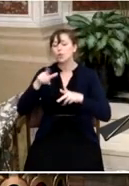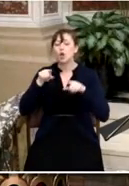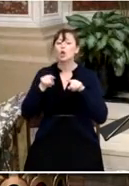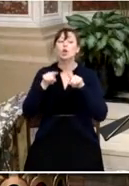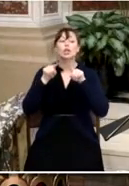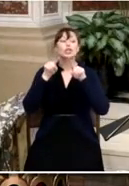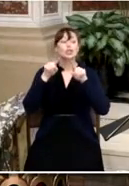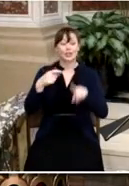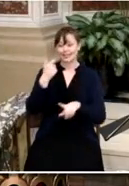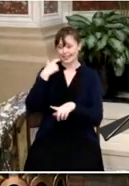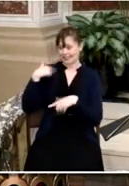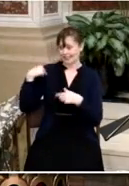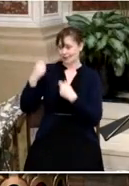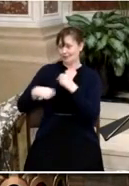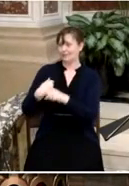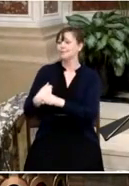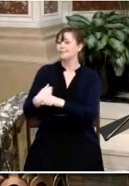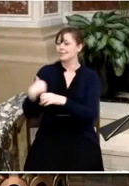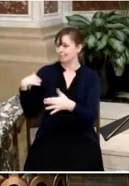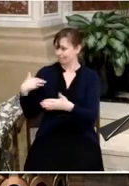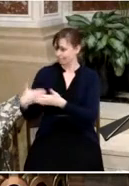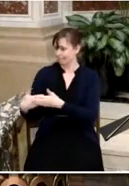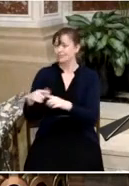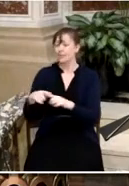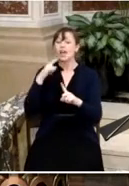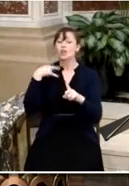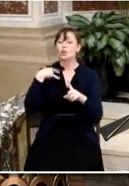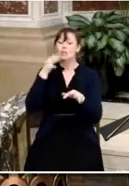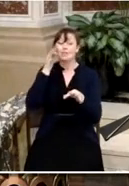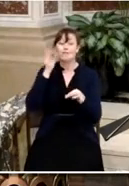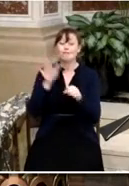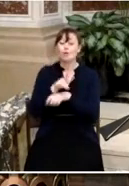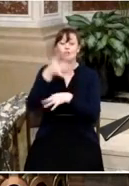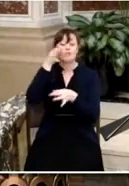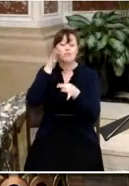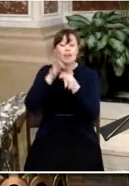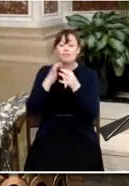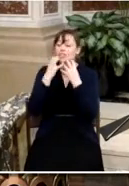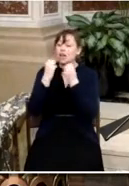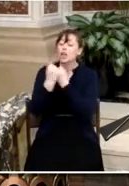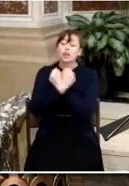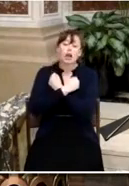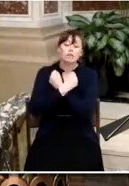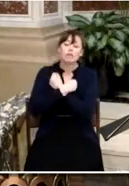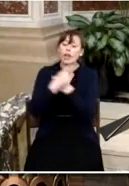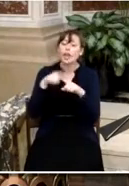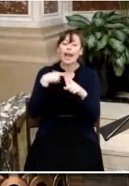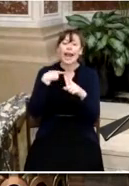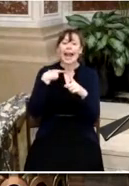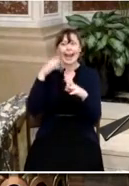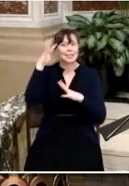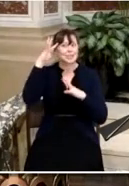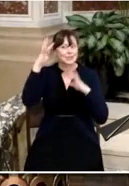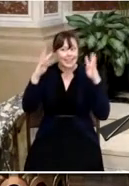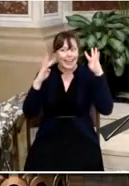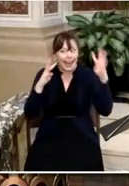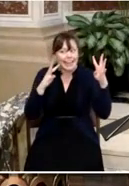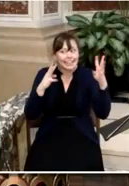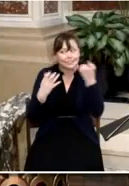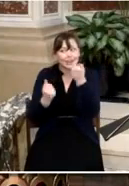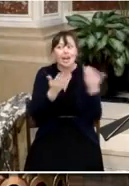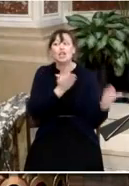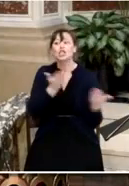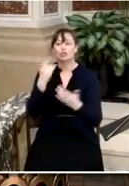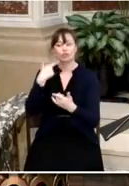past year. You have been faithful, loving, creative servants to